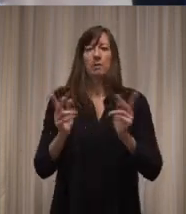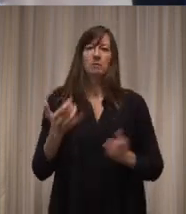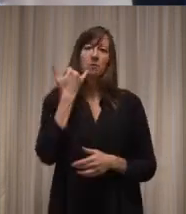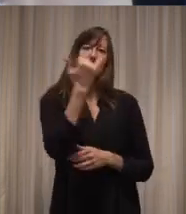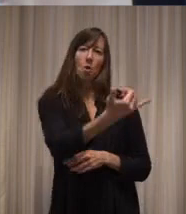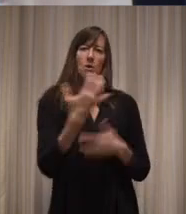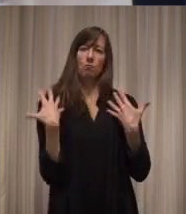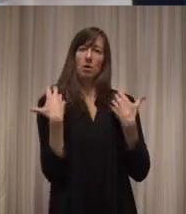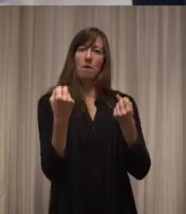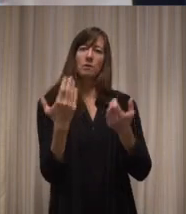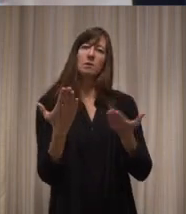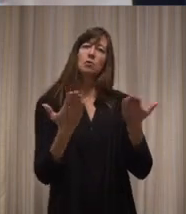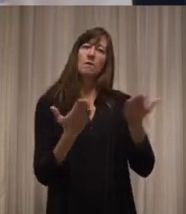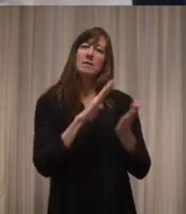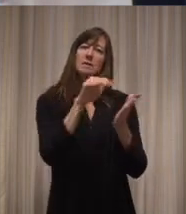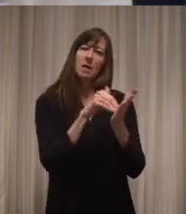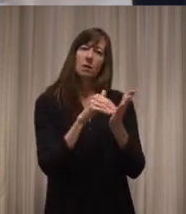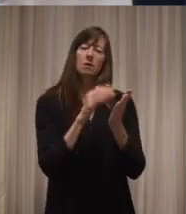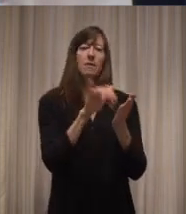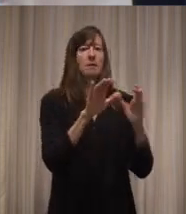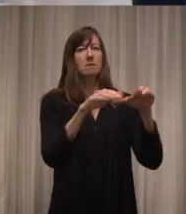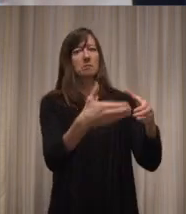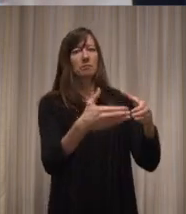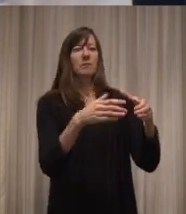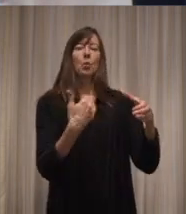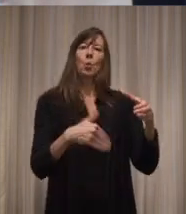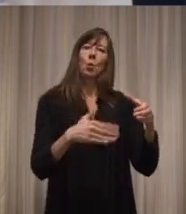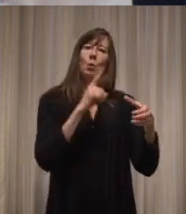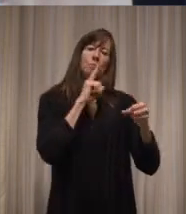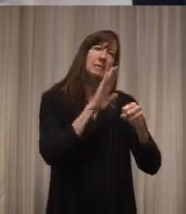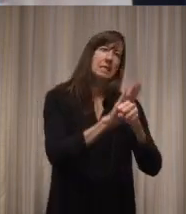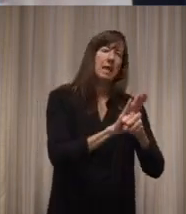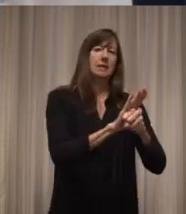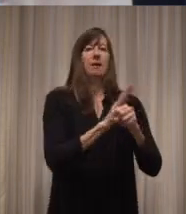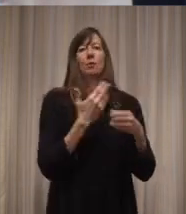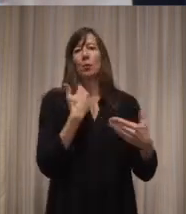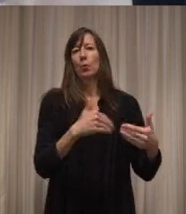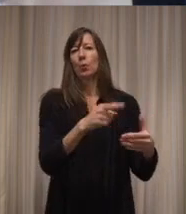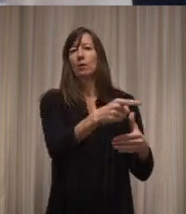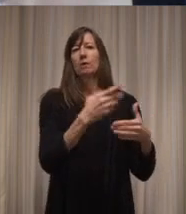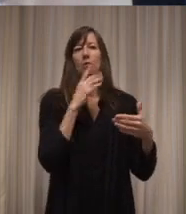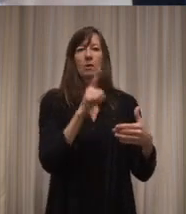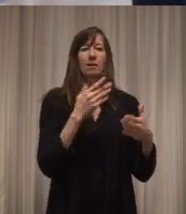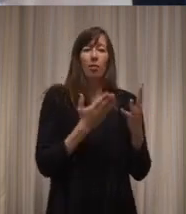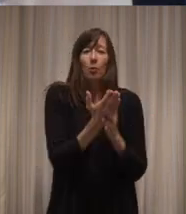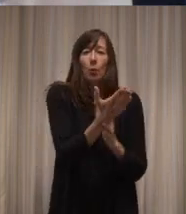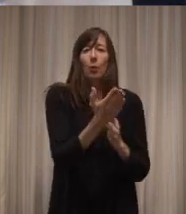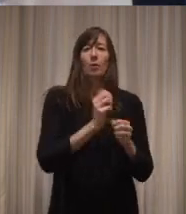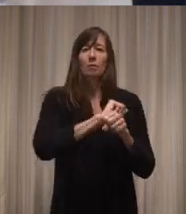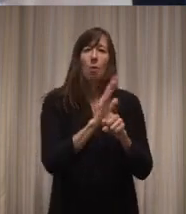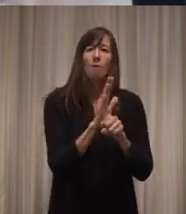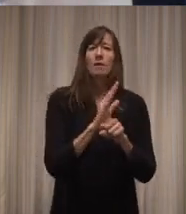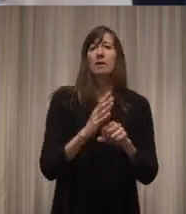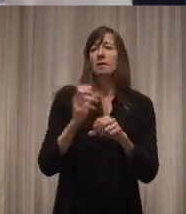the county that's been working through the storm. The volume of calls into our service center in the last few weeks has been growing as the needs are growing